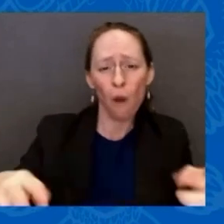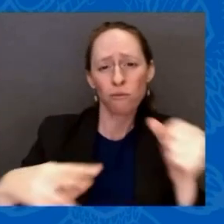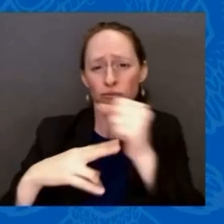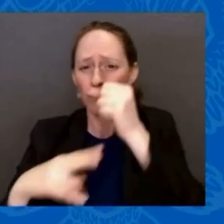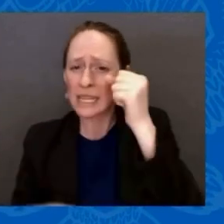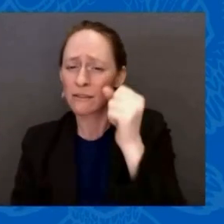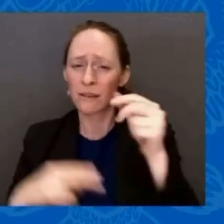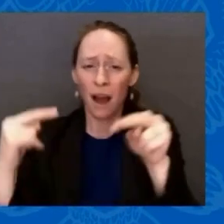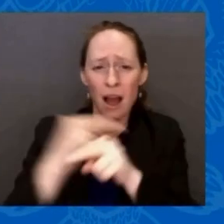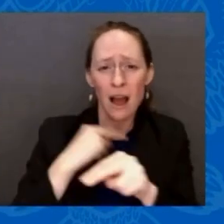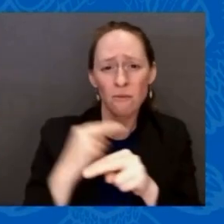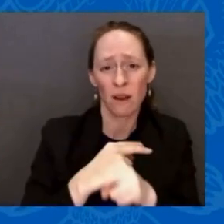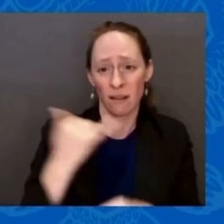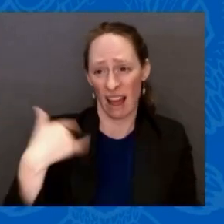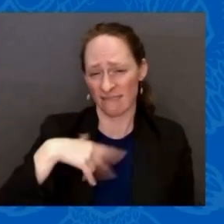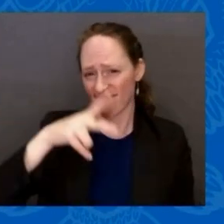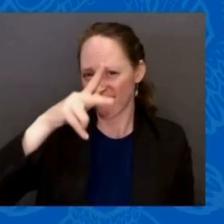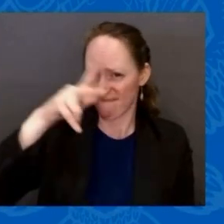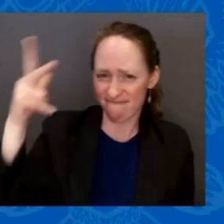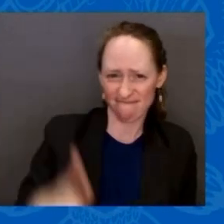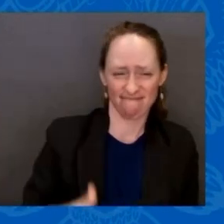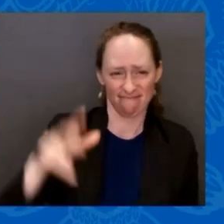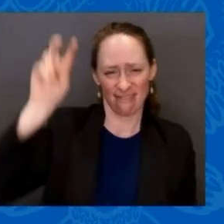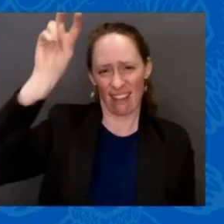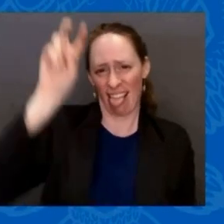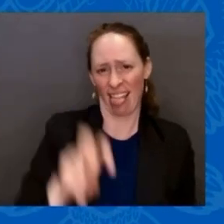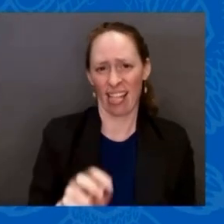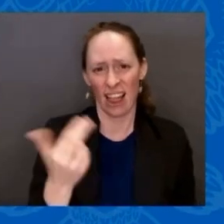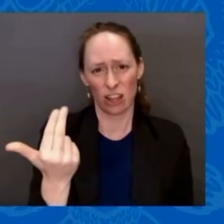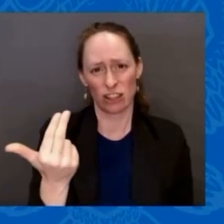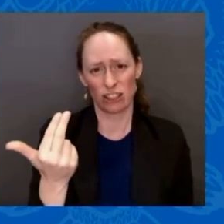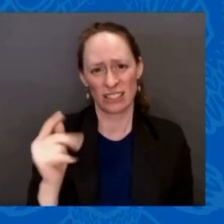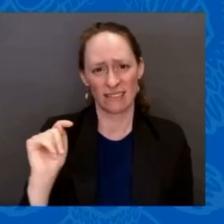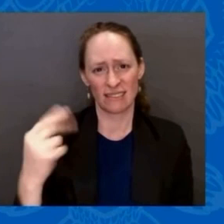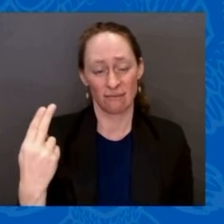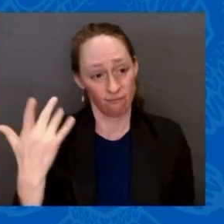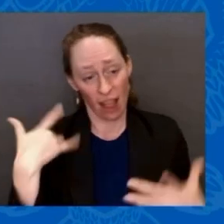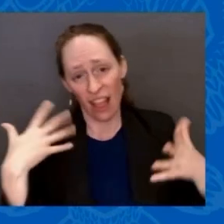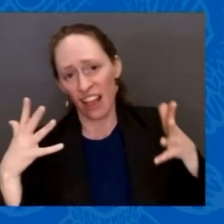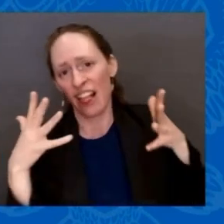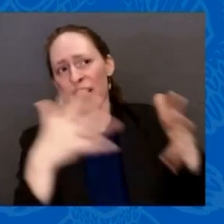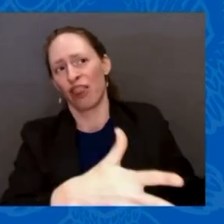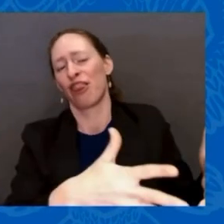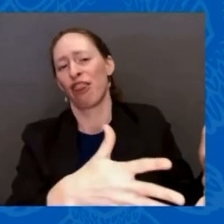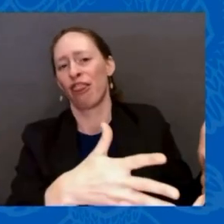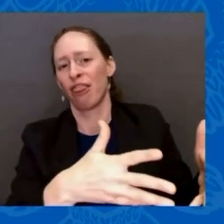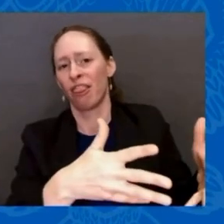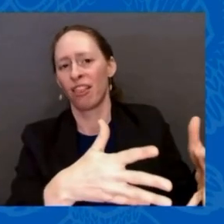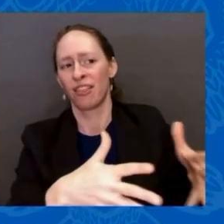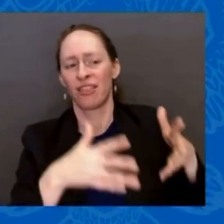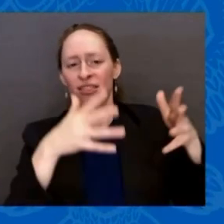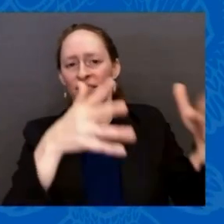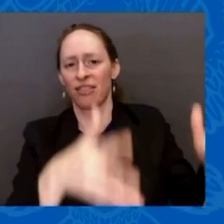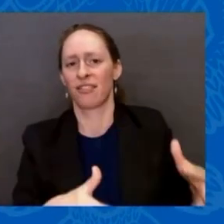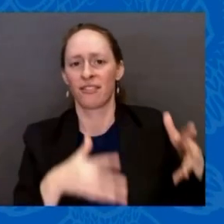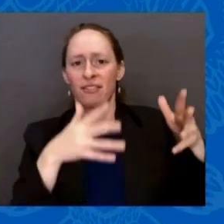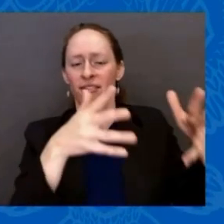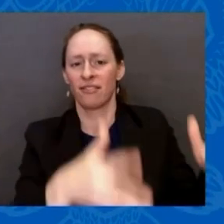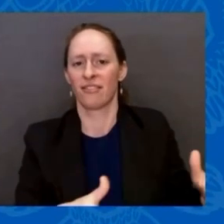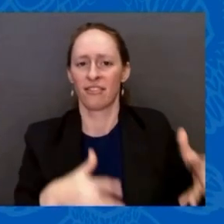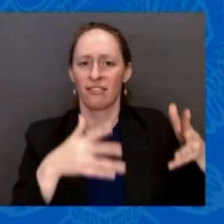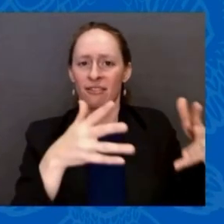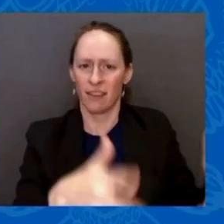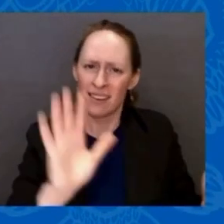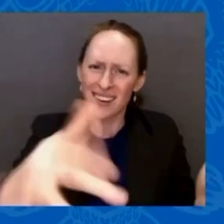investment in infrastructure. 2 to 13. How can you have the best economy in the world without the